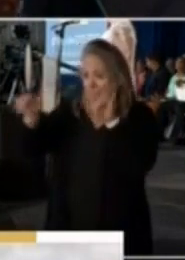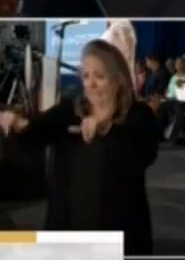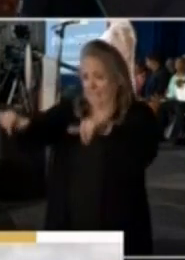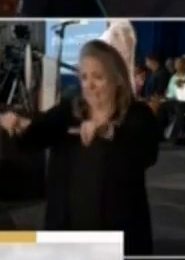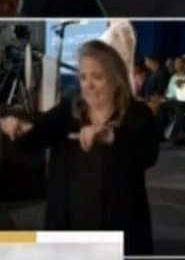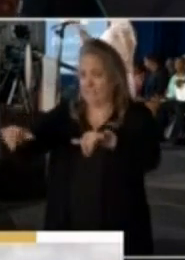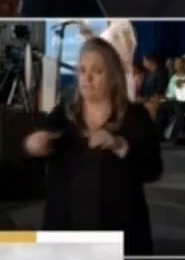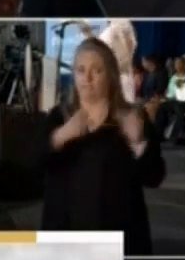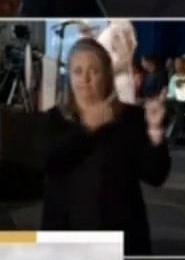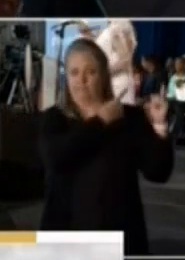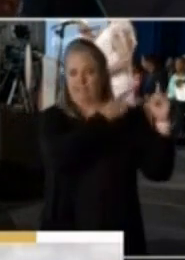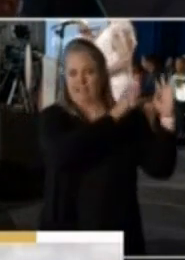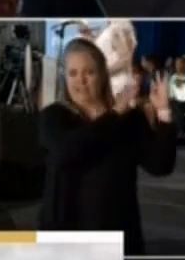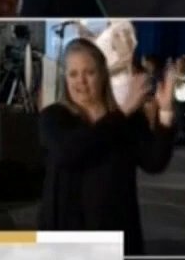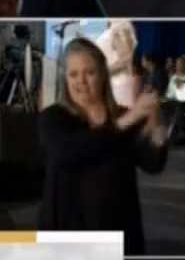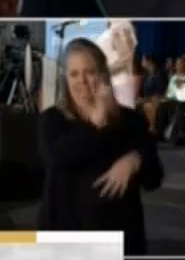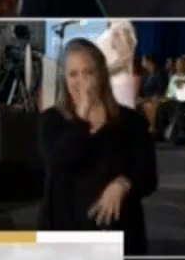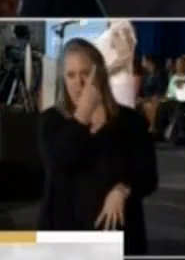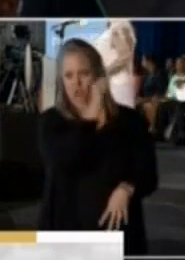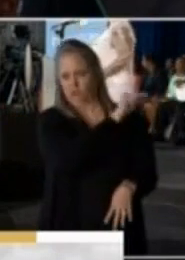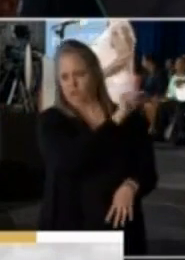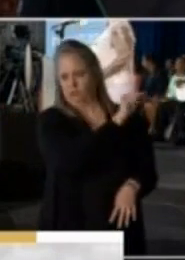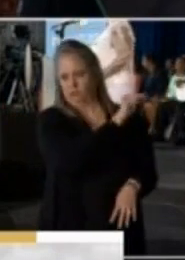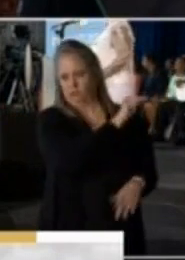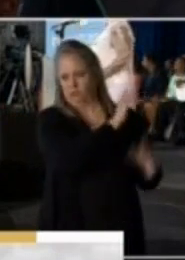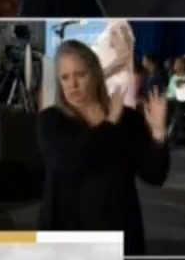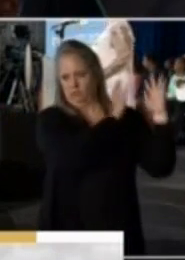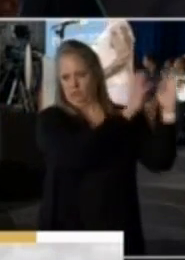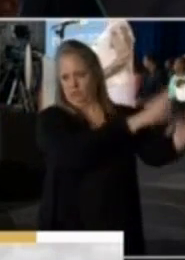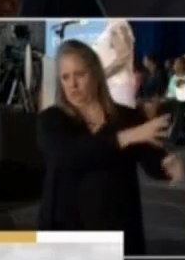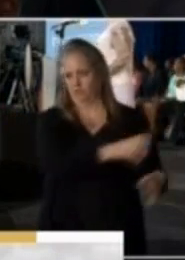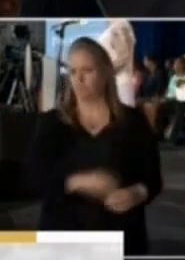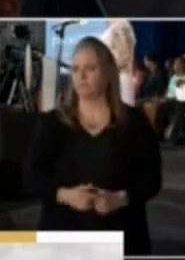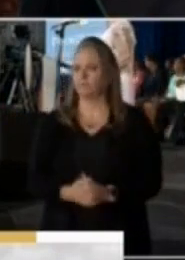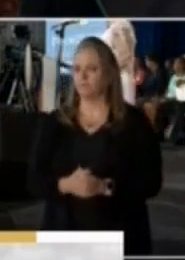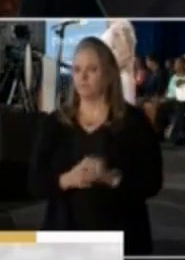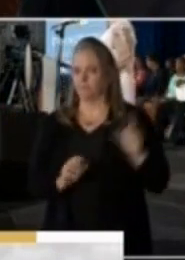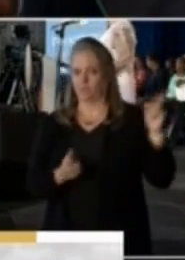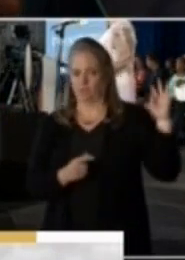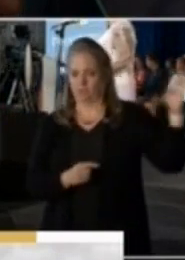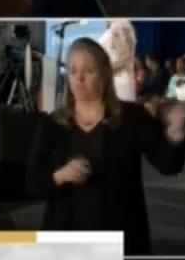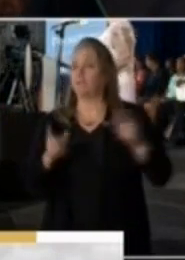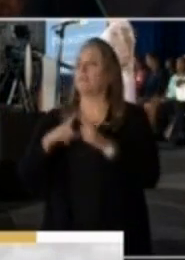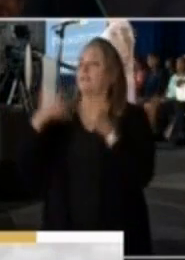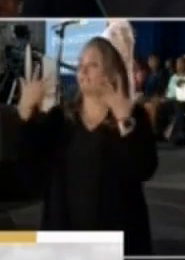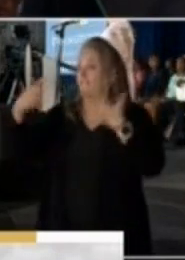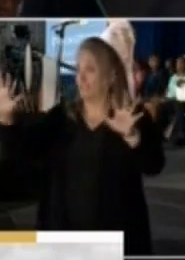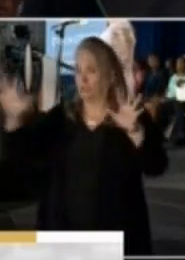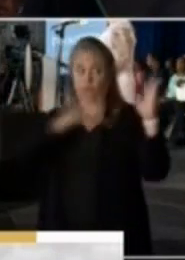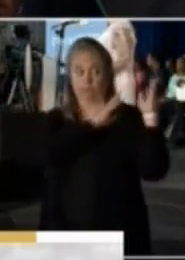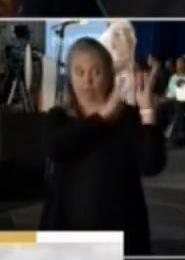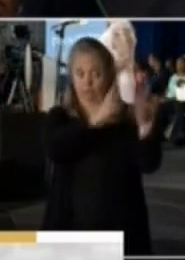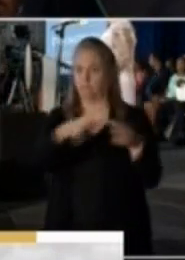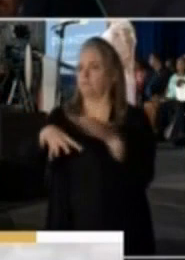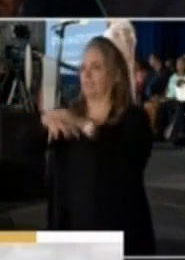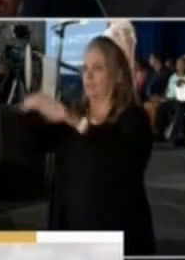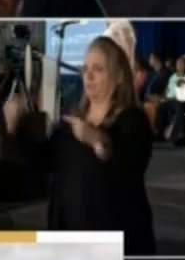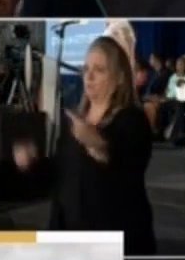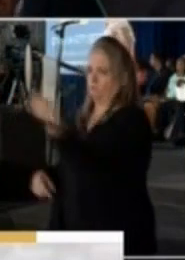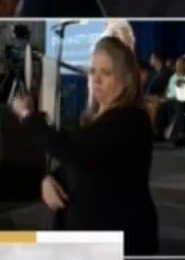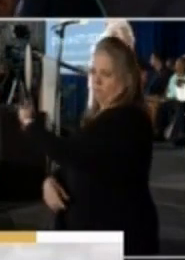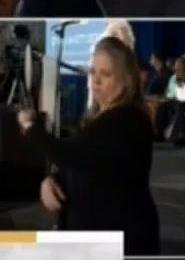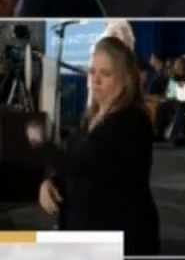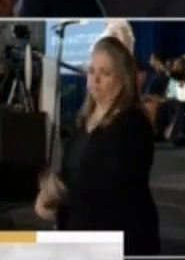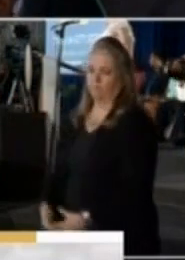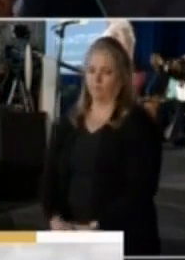to exit through the double doors to the back and out into the park for a celebration and some refreshments. You can